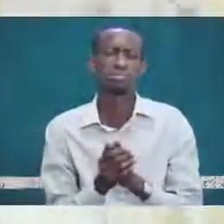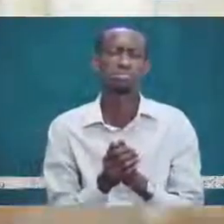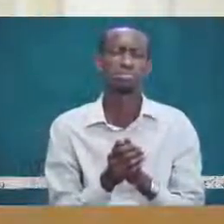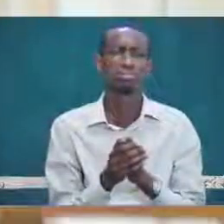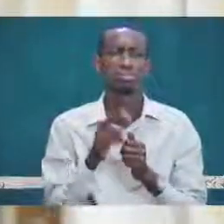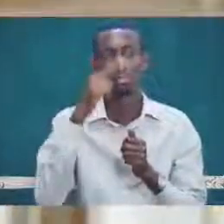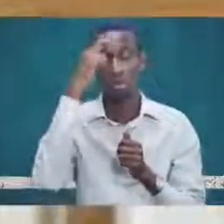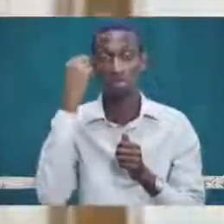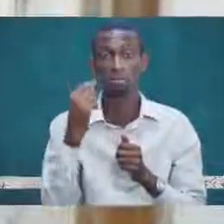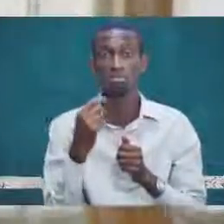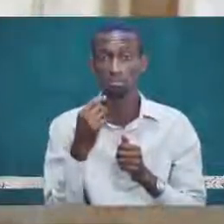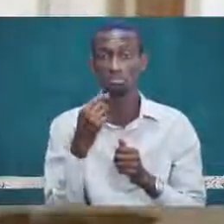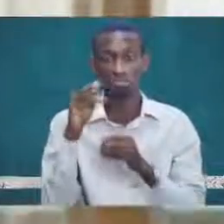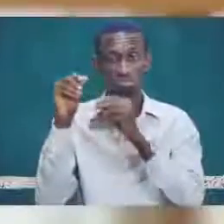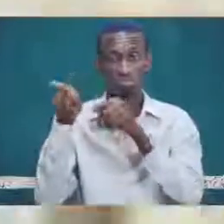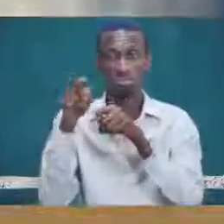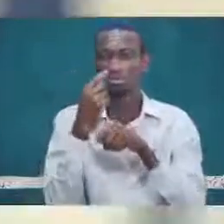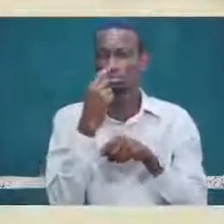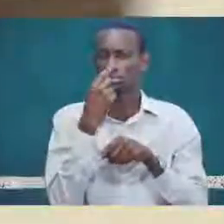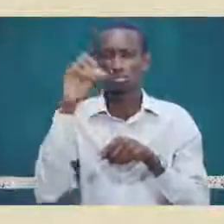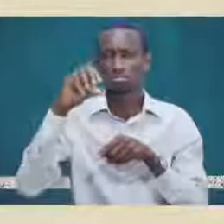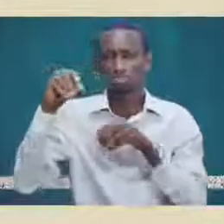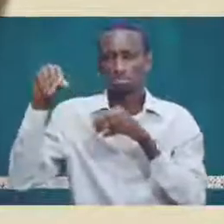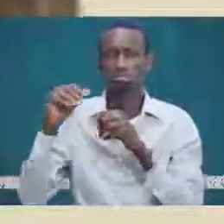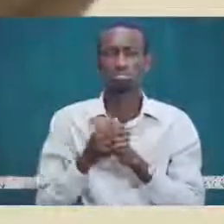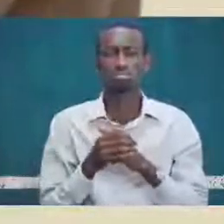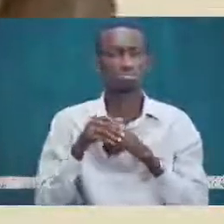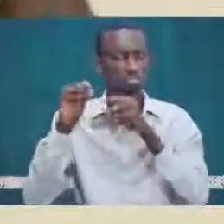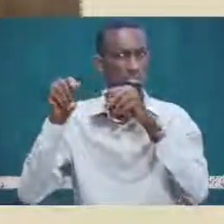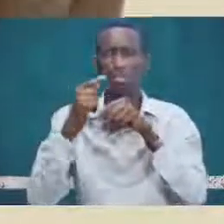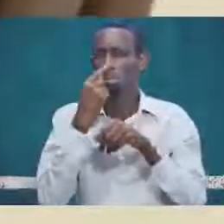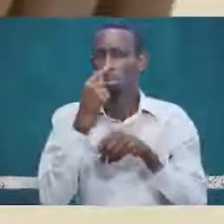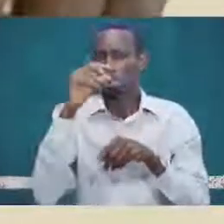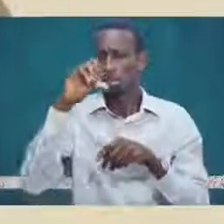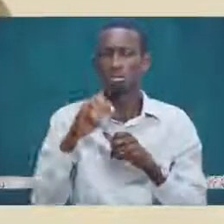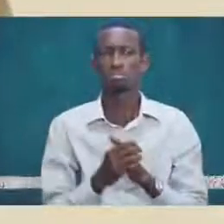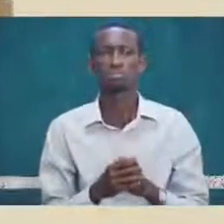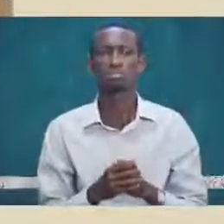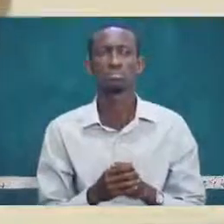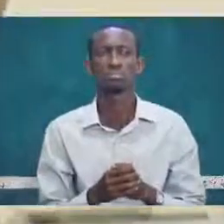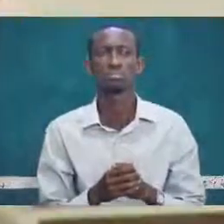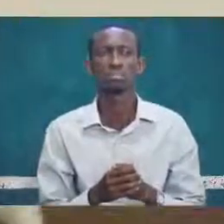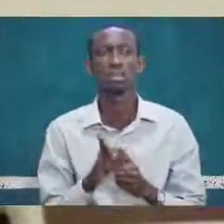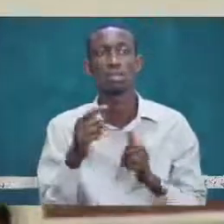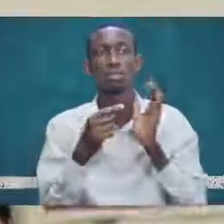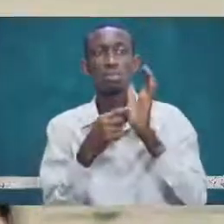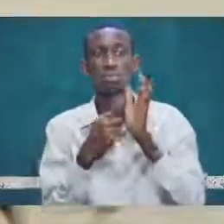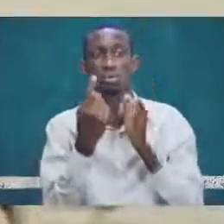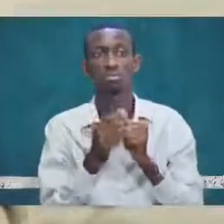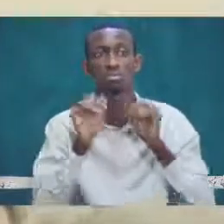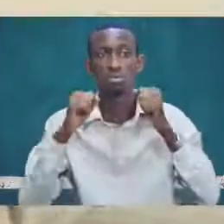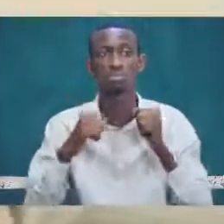also poisonous, but that is one of the examples that can tell that